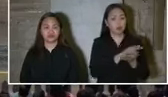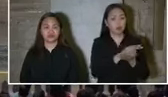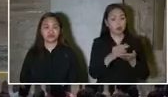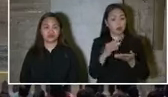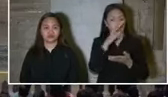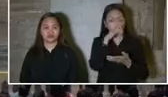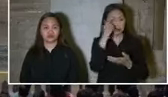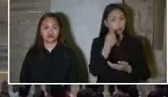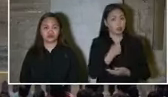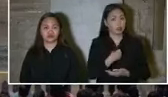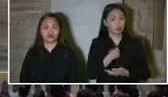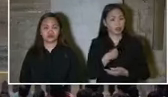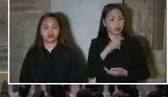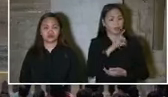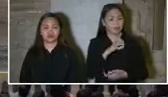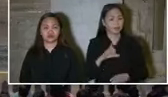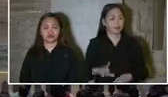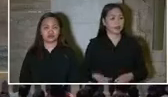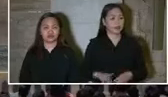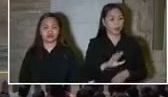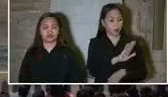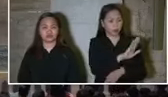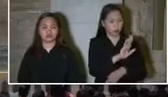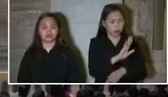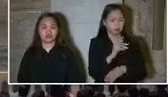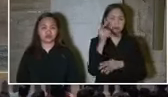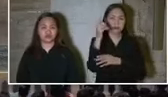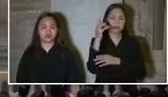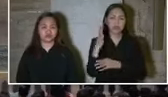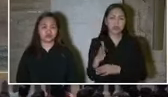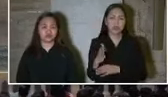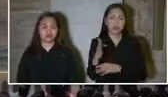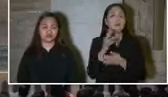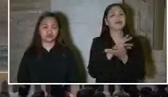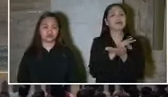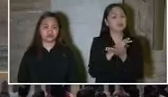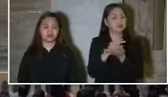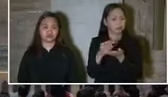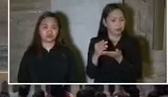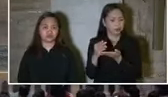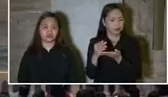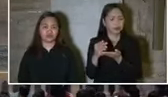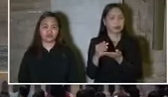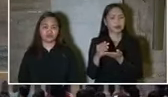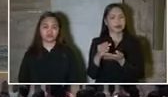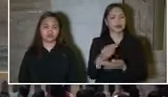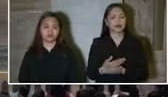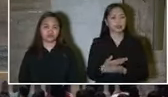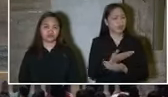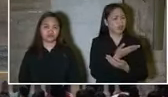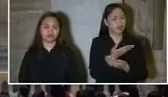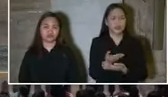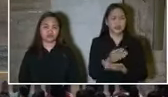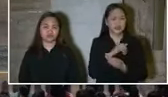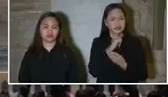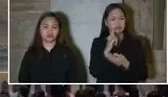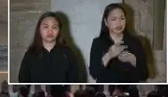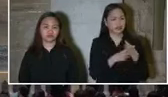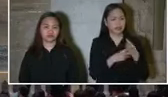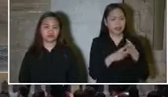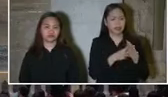I, the Lord, your God, am holy. You shall not bear